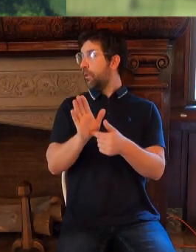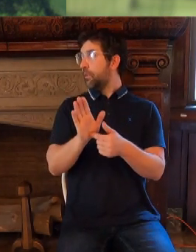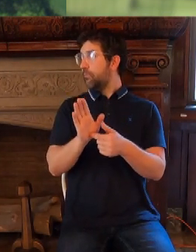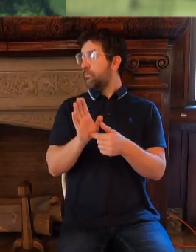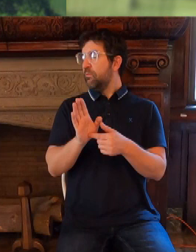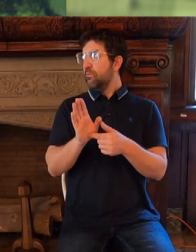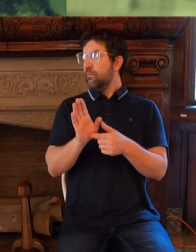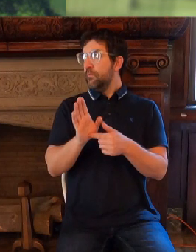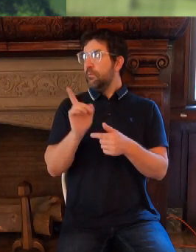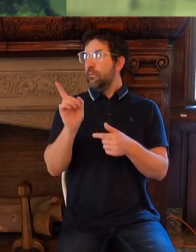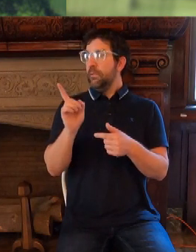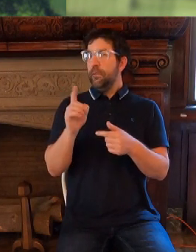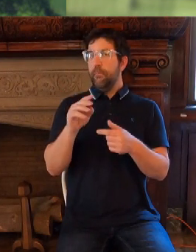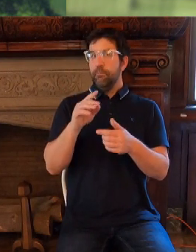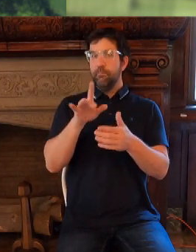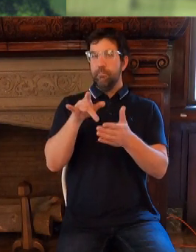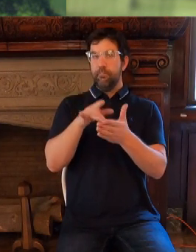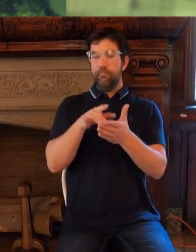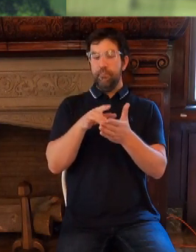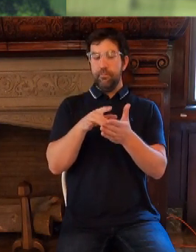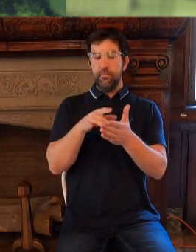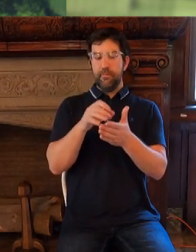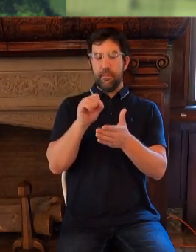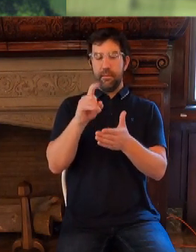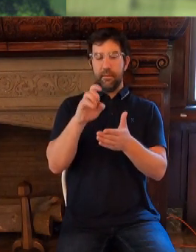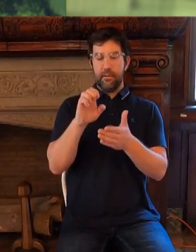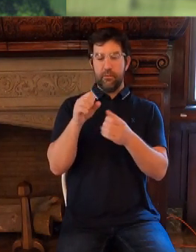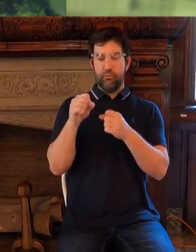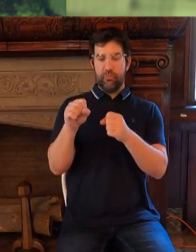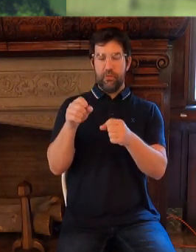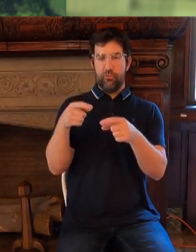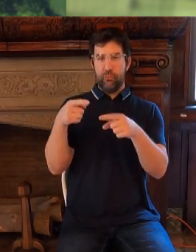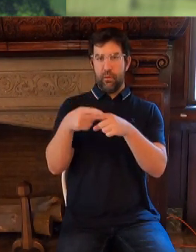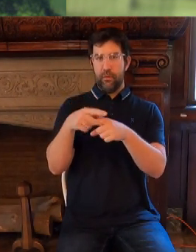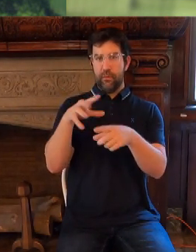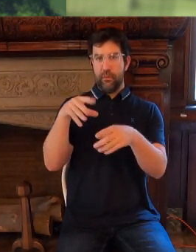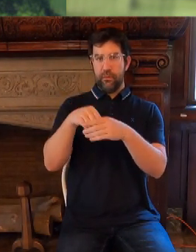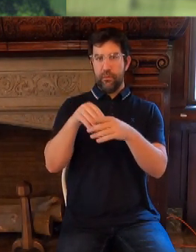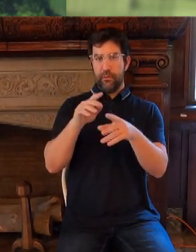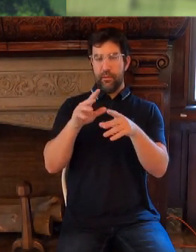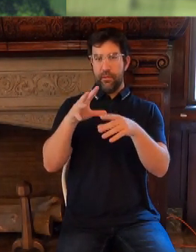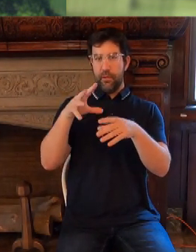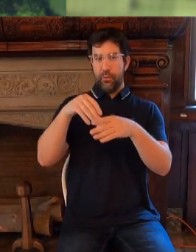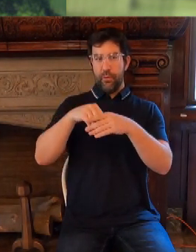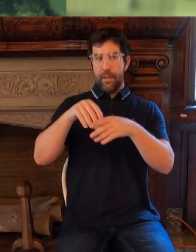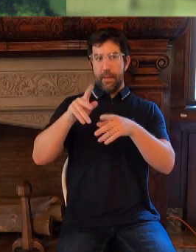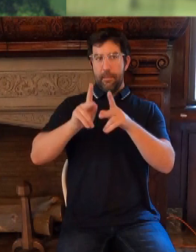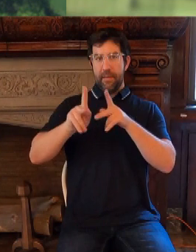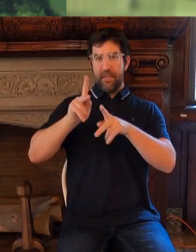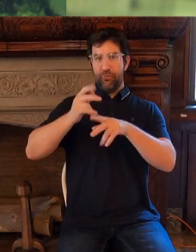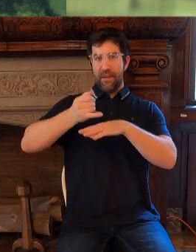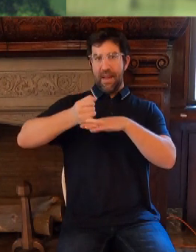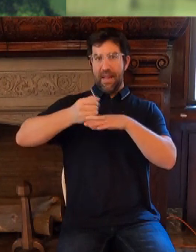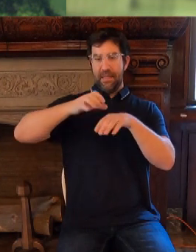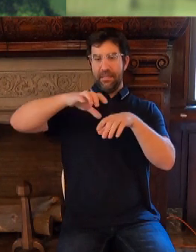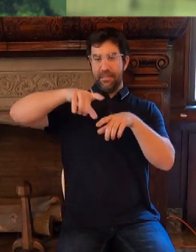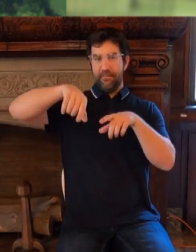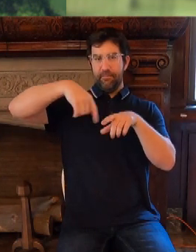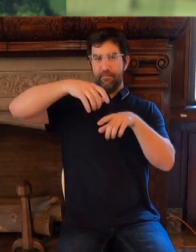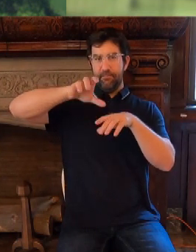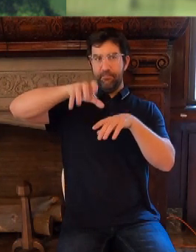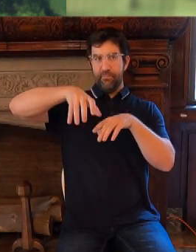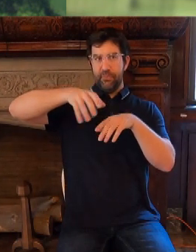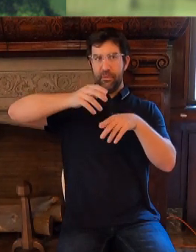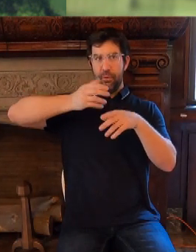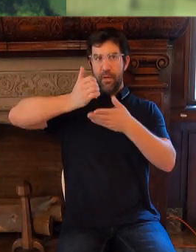at this mid-block crossing, the side street crossing, we're also including a pedestrian island, again, to kind of shorten that